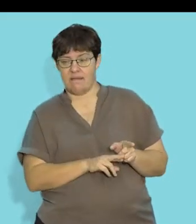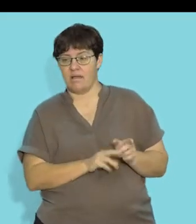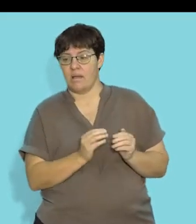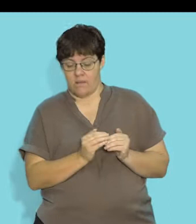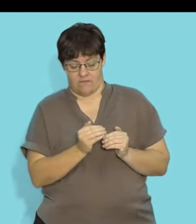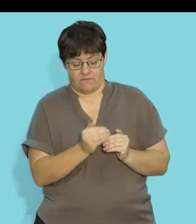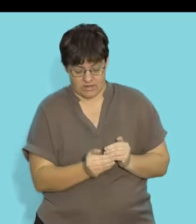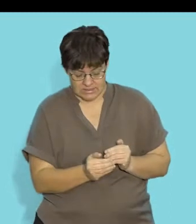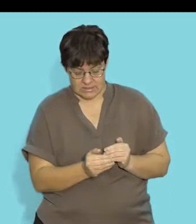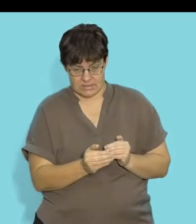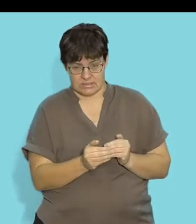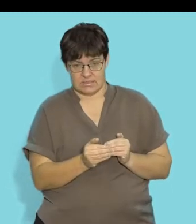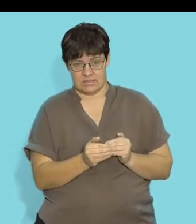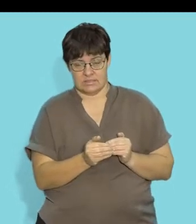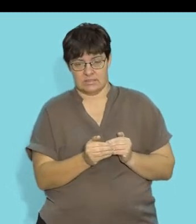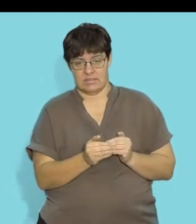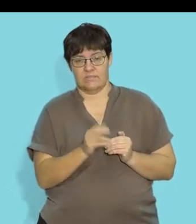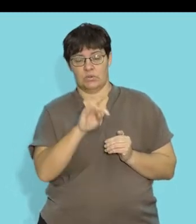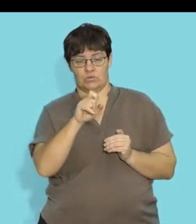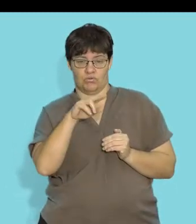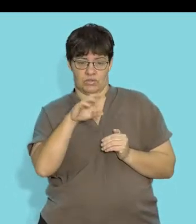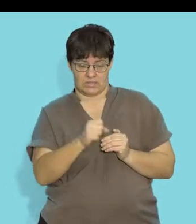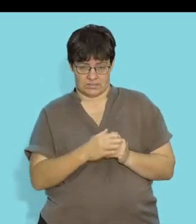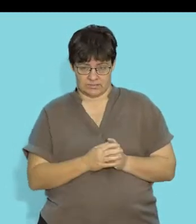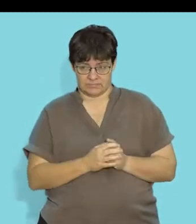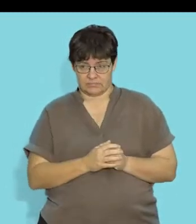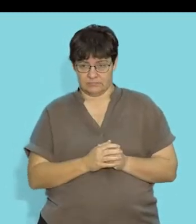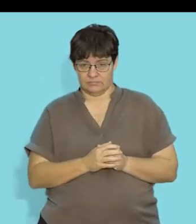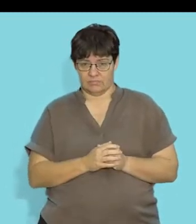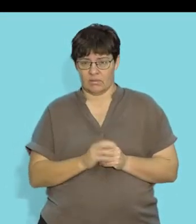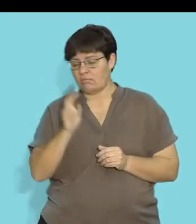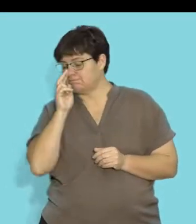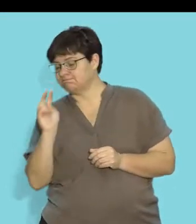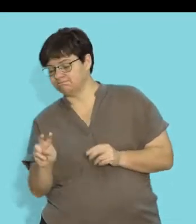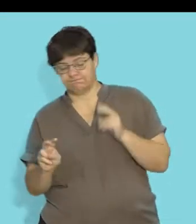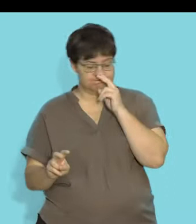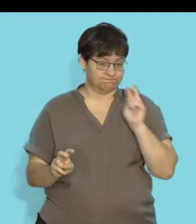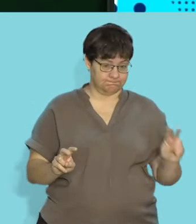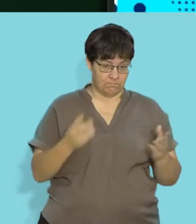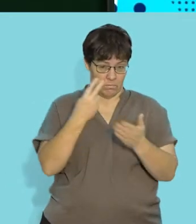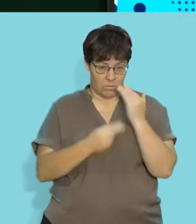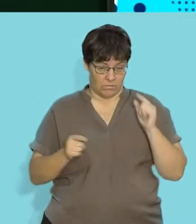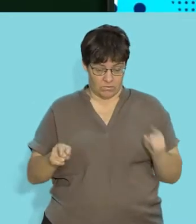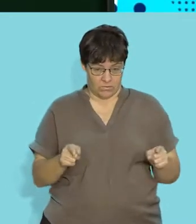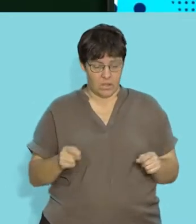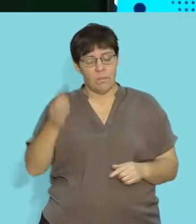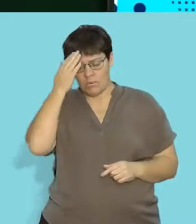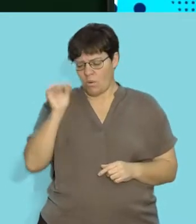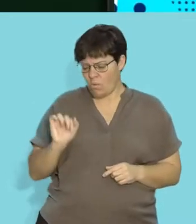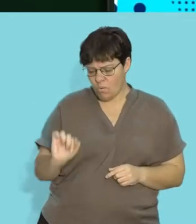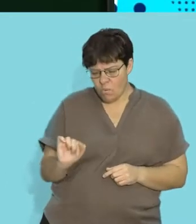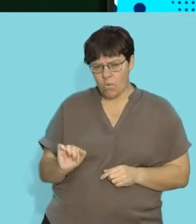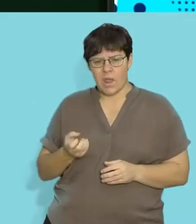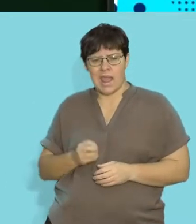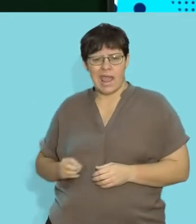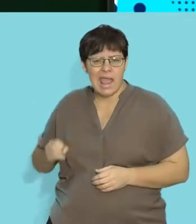front of the uterus. Okay, so that's the overview of the female reproductive system. So we must know the organs that produce the